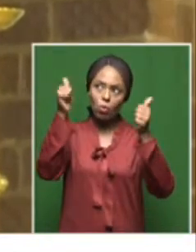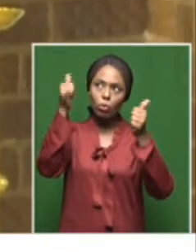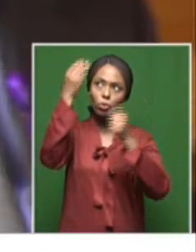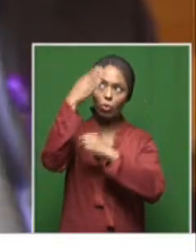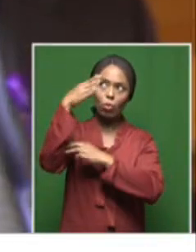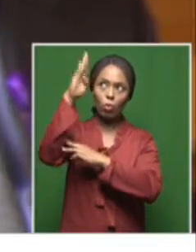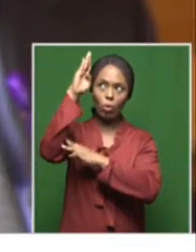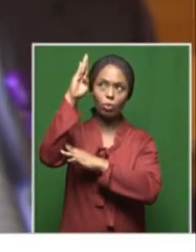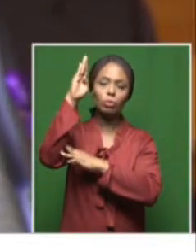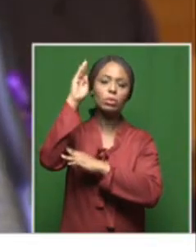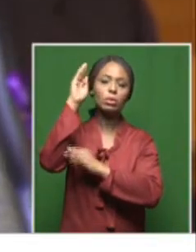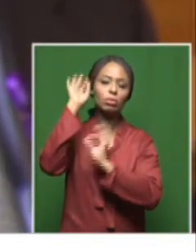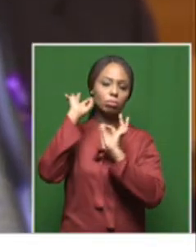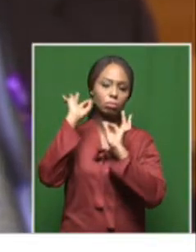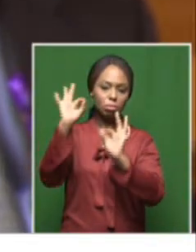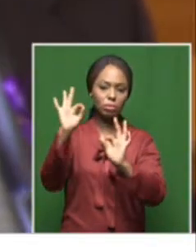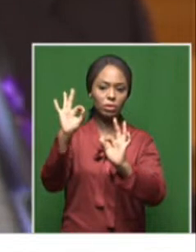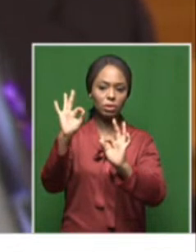has been.